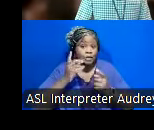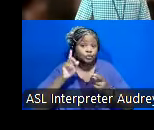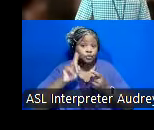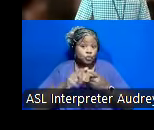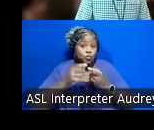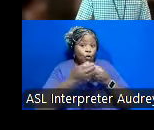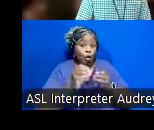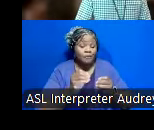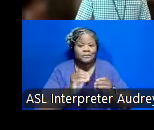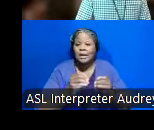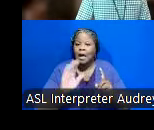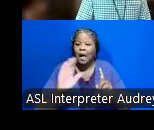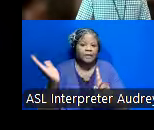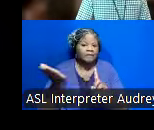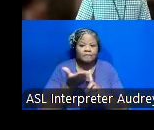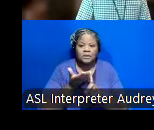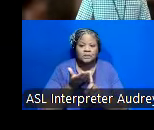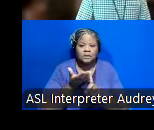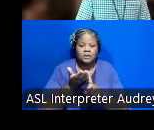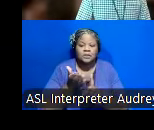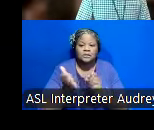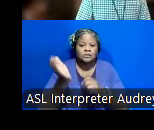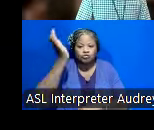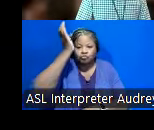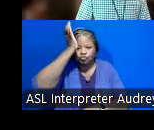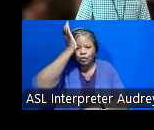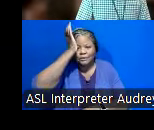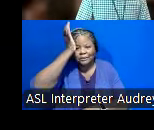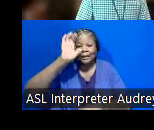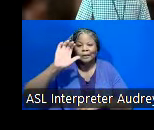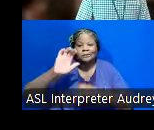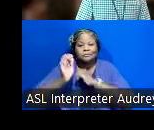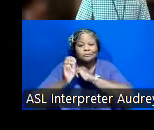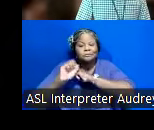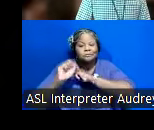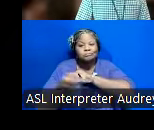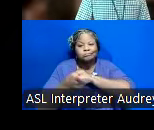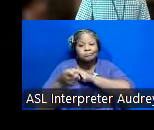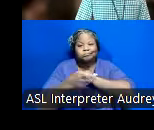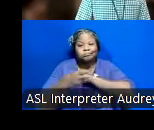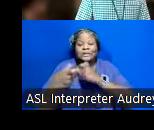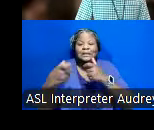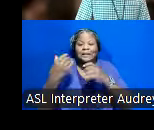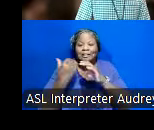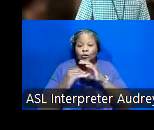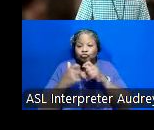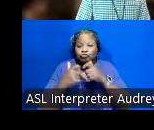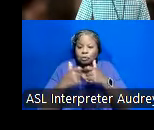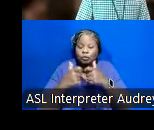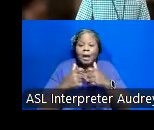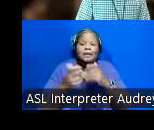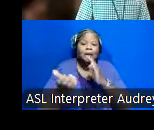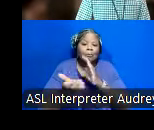said, "I'm convinced there's a great big trash can underneath the fax machine. Even when we're doing electronic filings, electronic